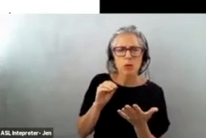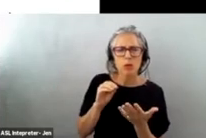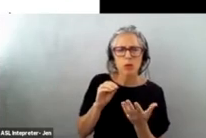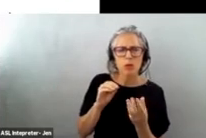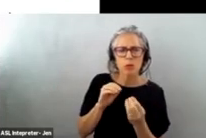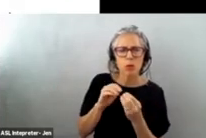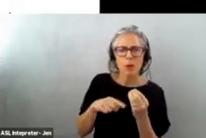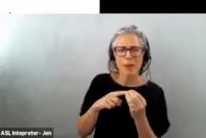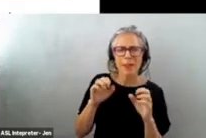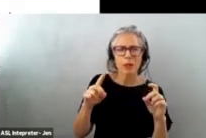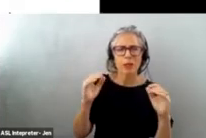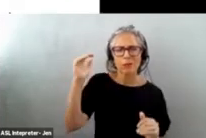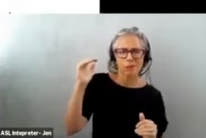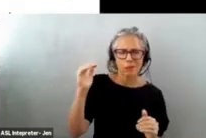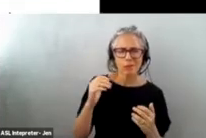educational disparities.